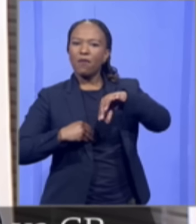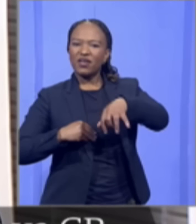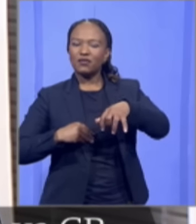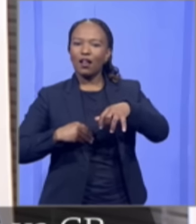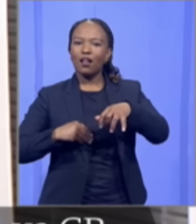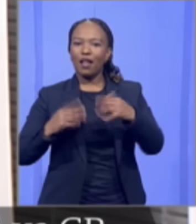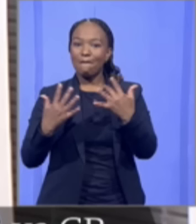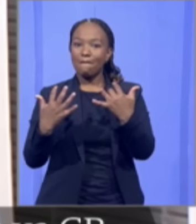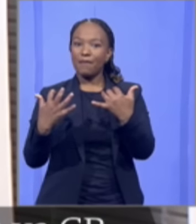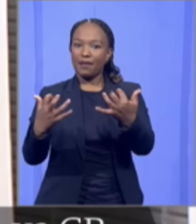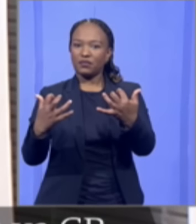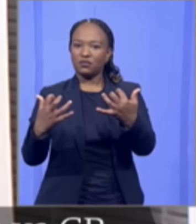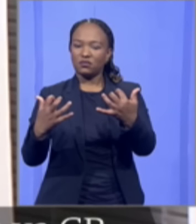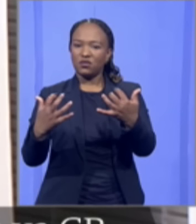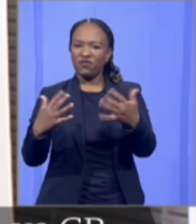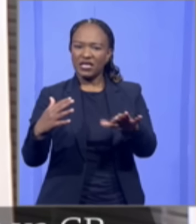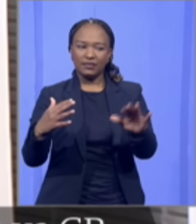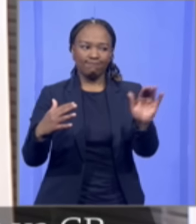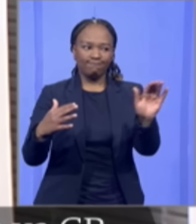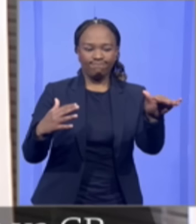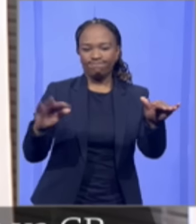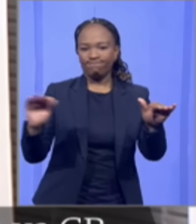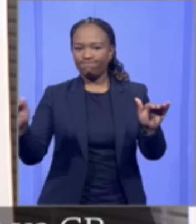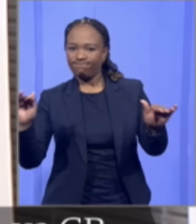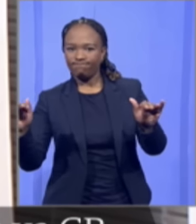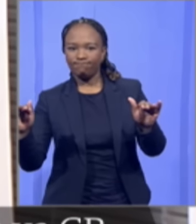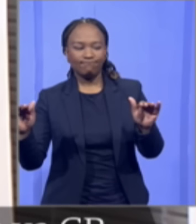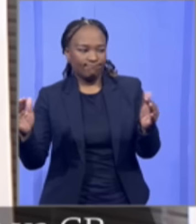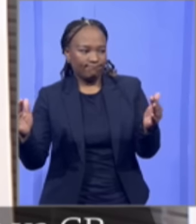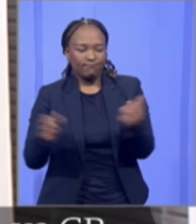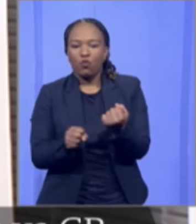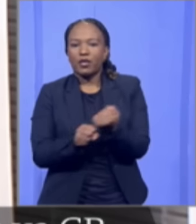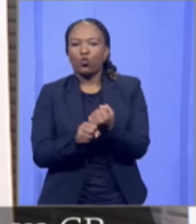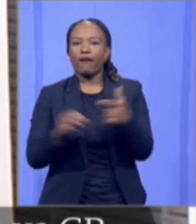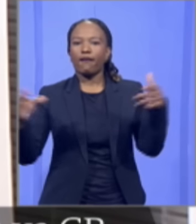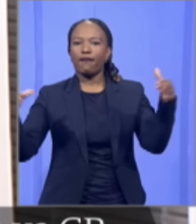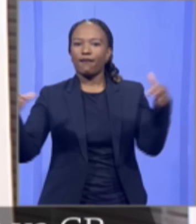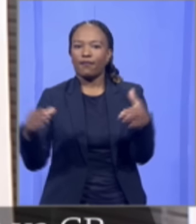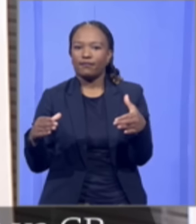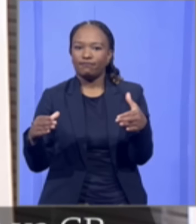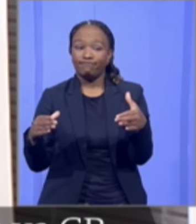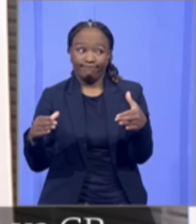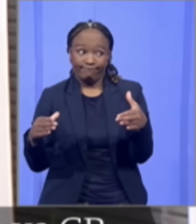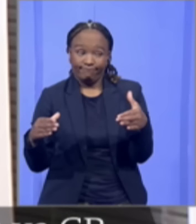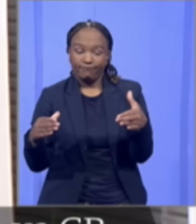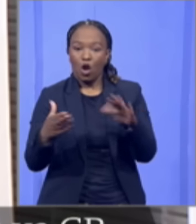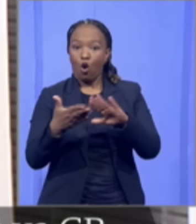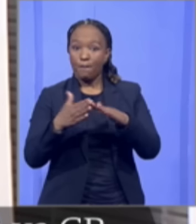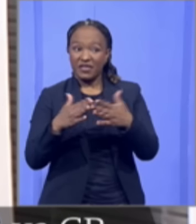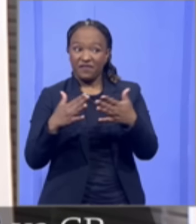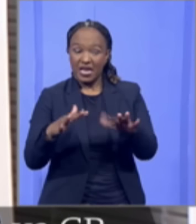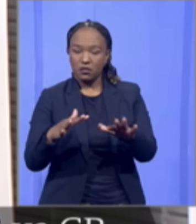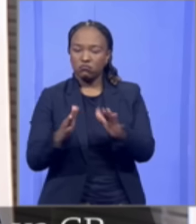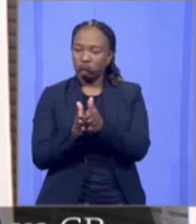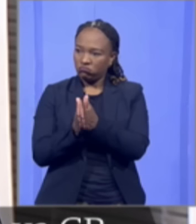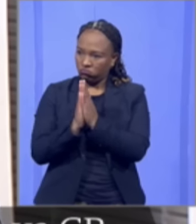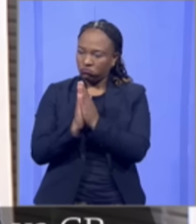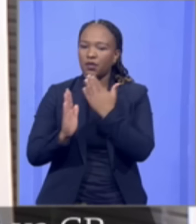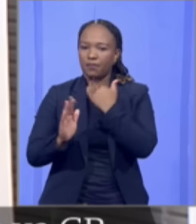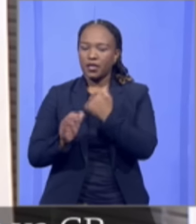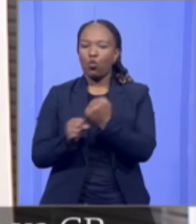we've been asked to work together. To work together, we will do. We've been asked